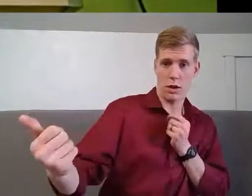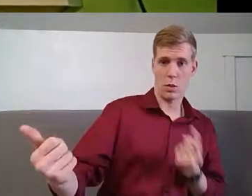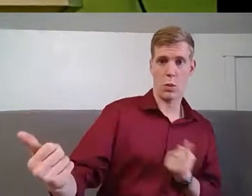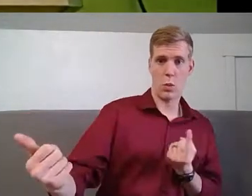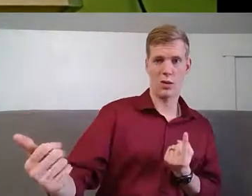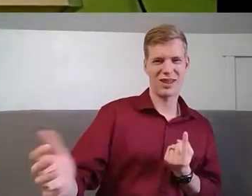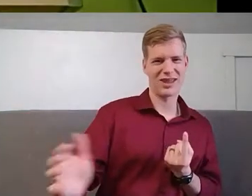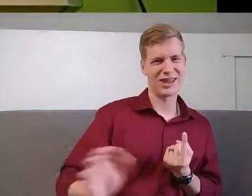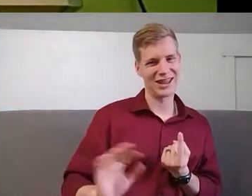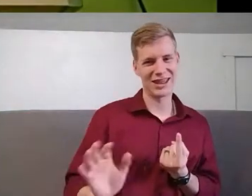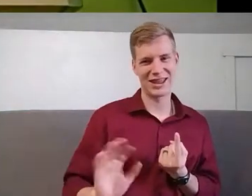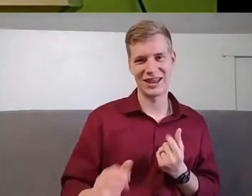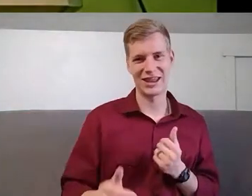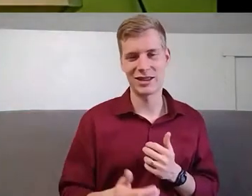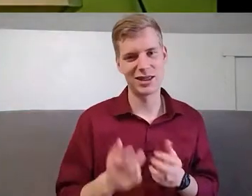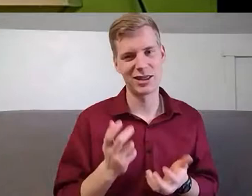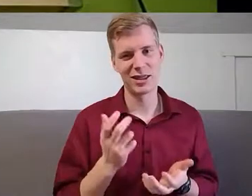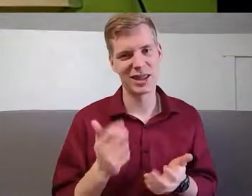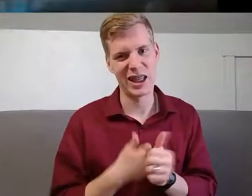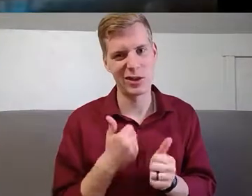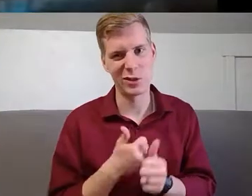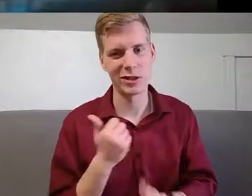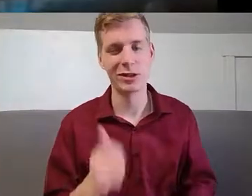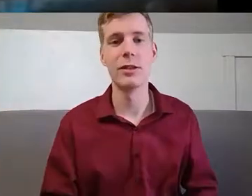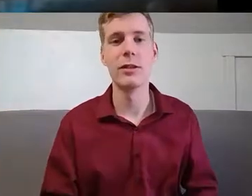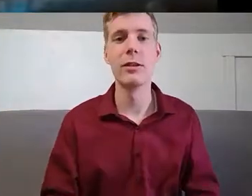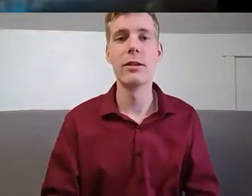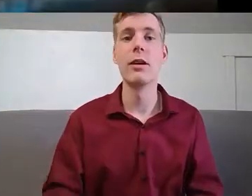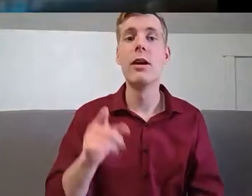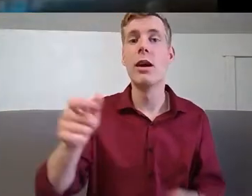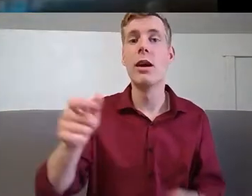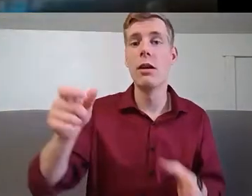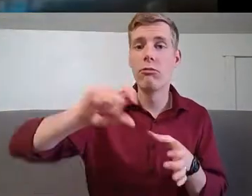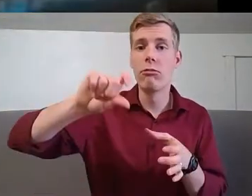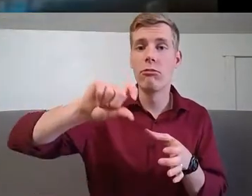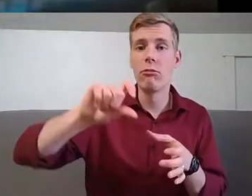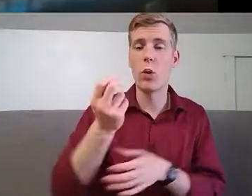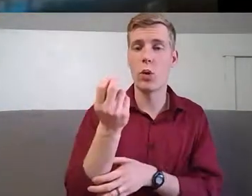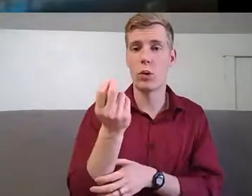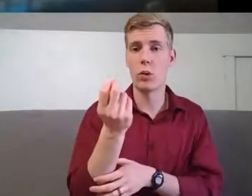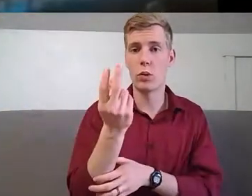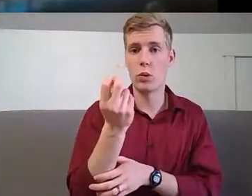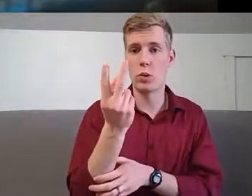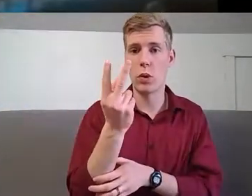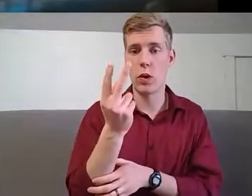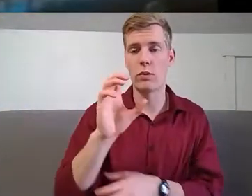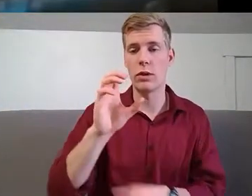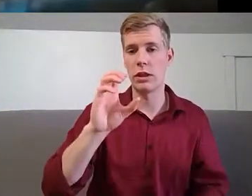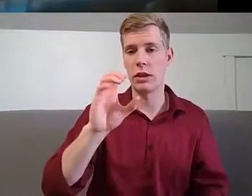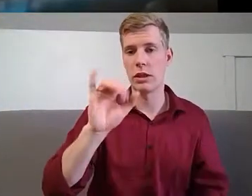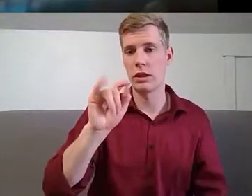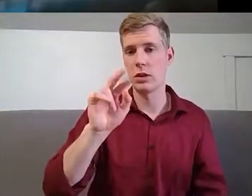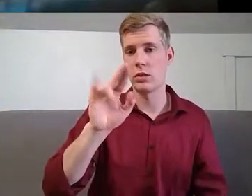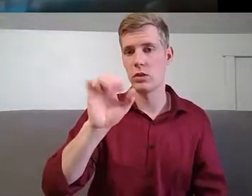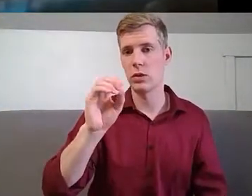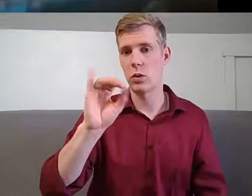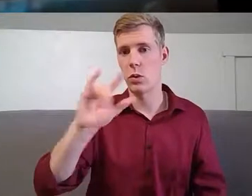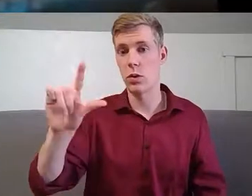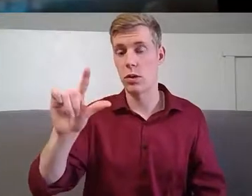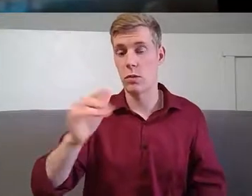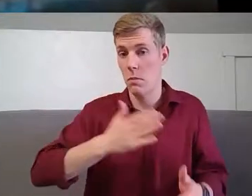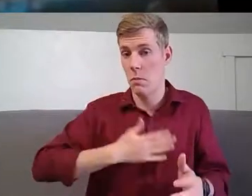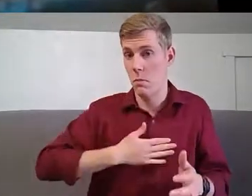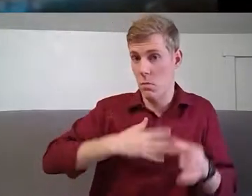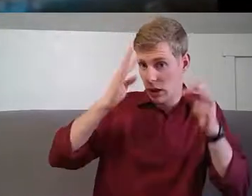think Leanne's ready again. Awesome. Okay, now we're going to put in 12 drops of citrus oil. I am choosing